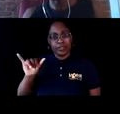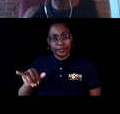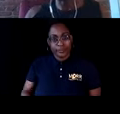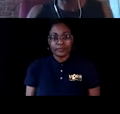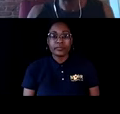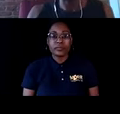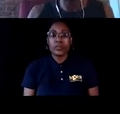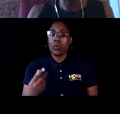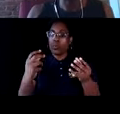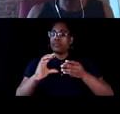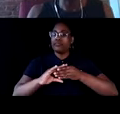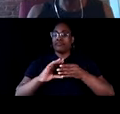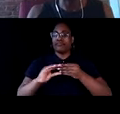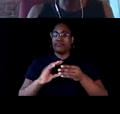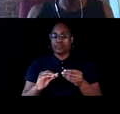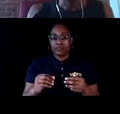these different times.